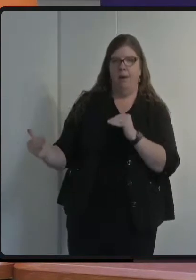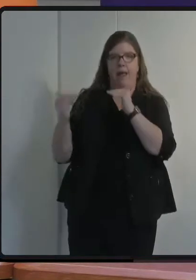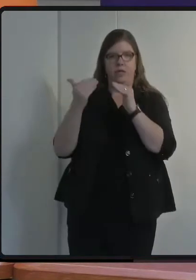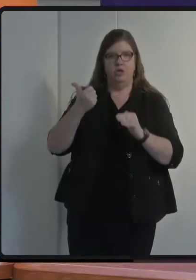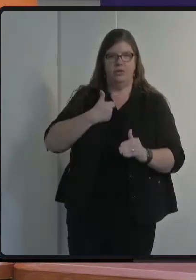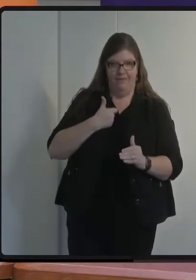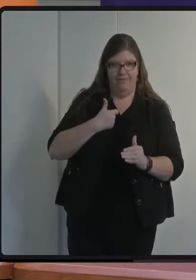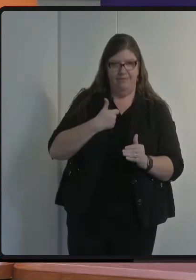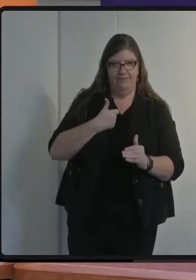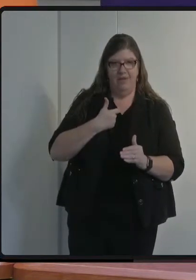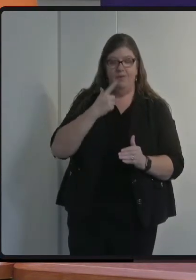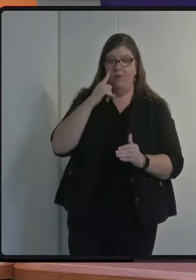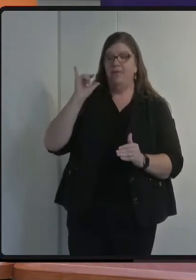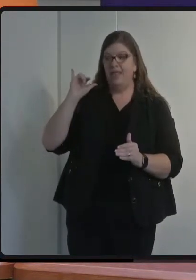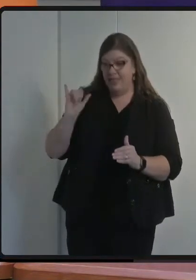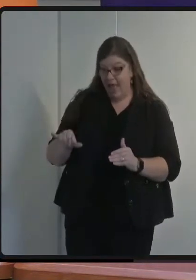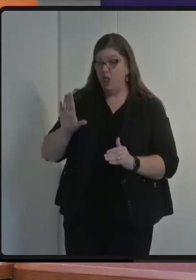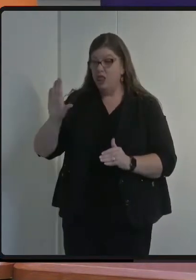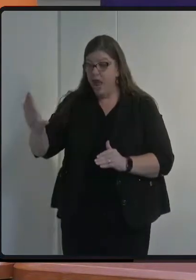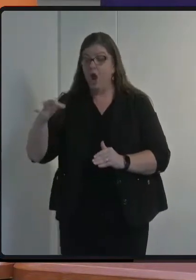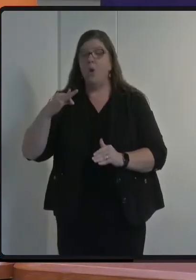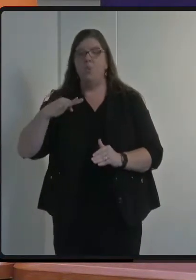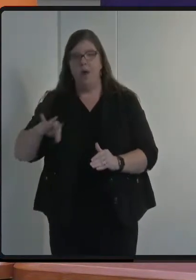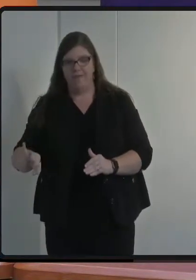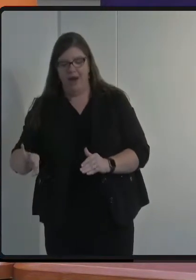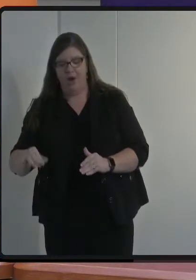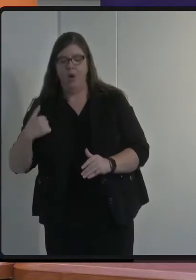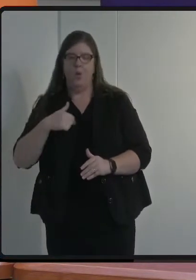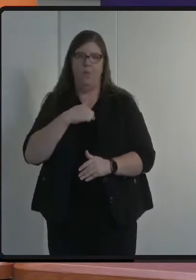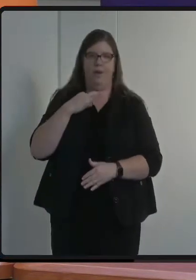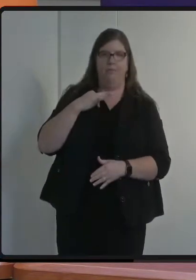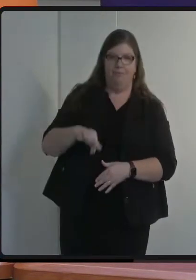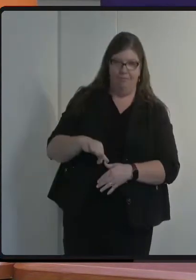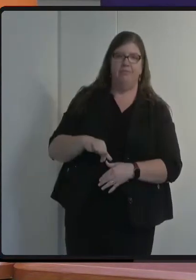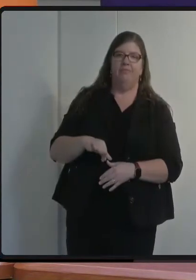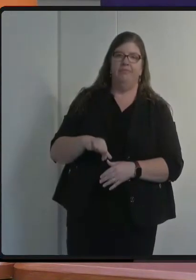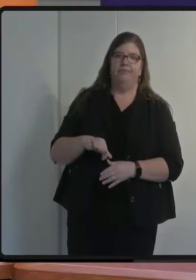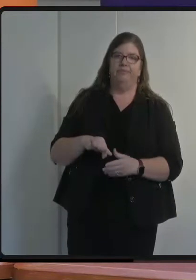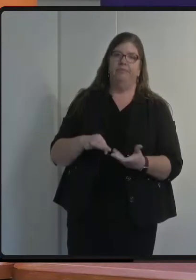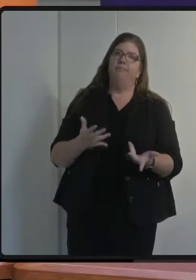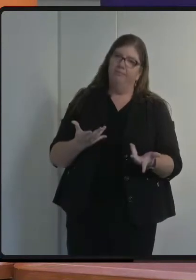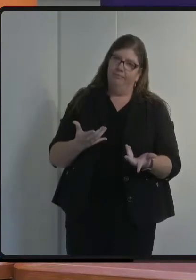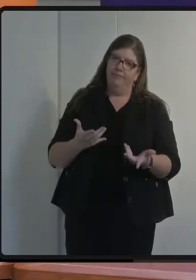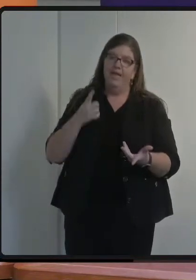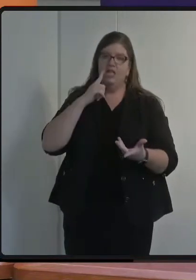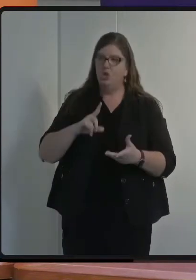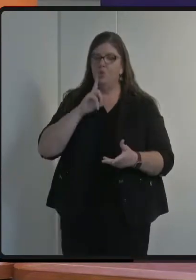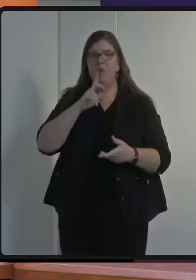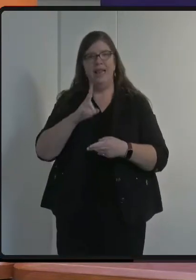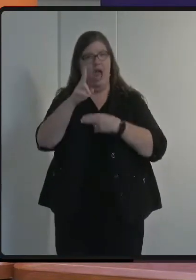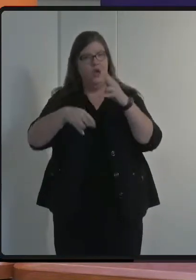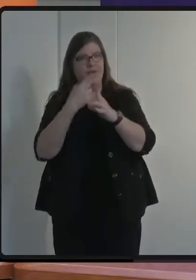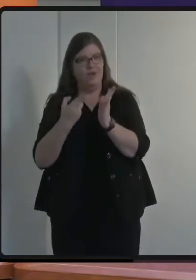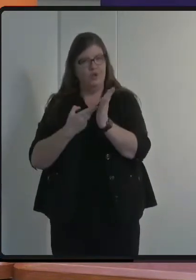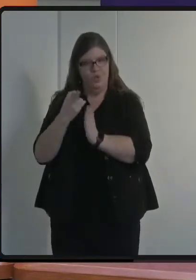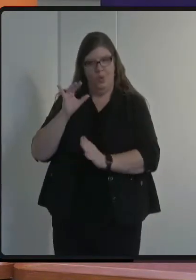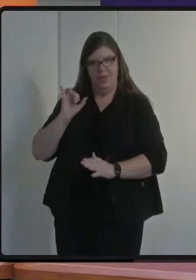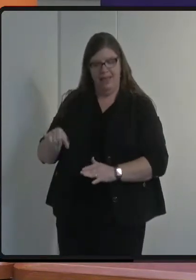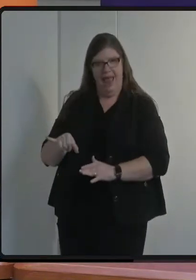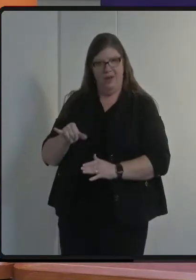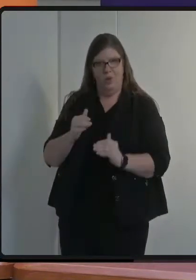thyself, for in their welfare resides our welfare. This is a universal truth that